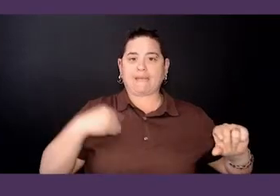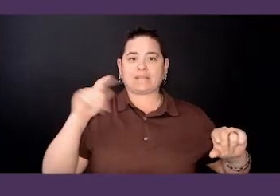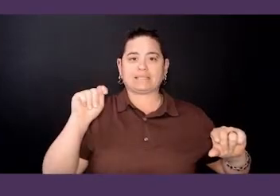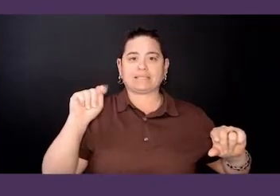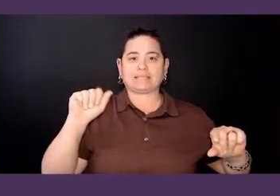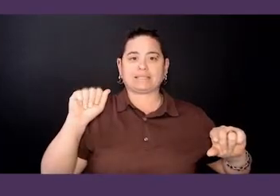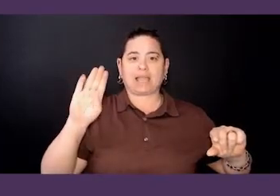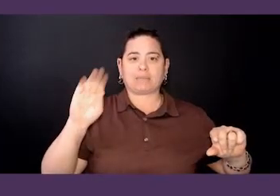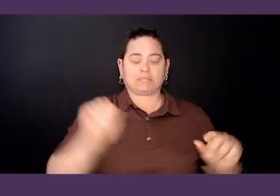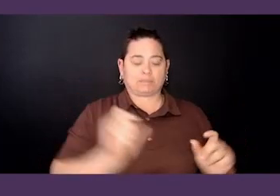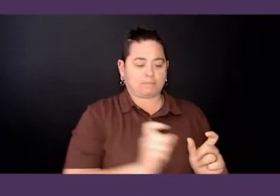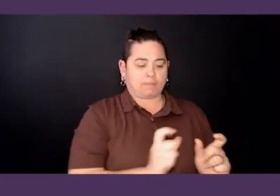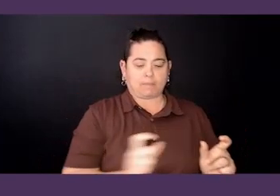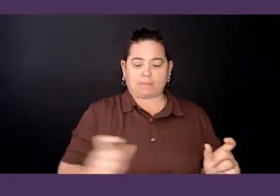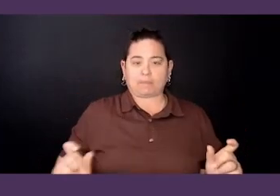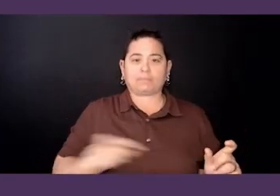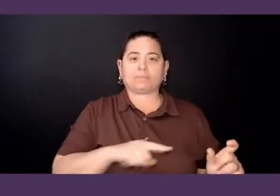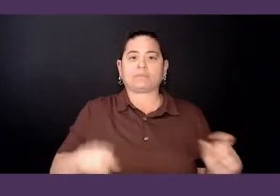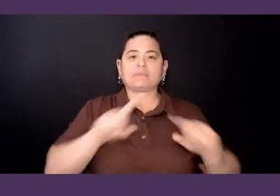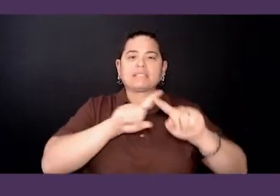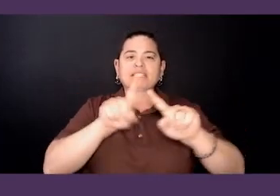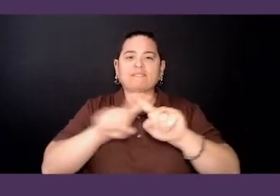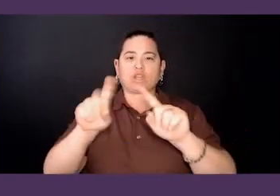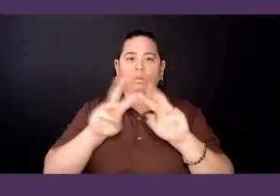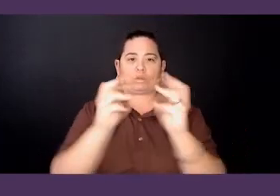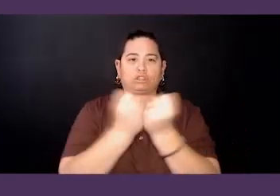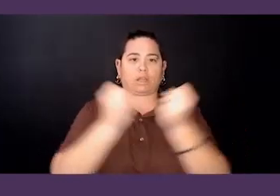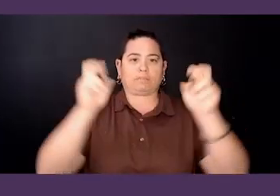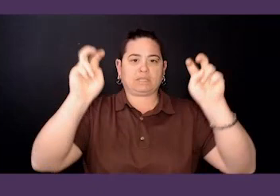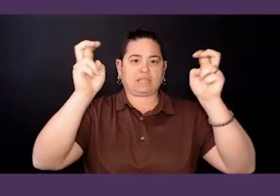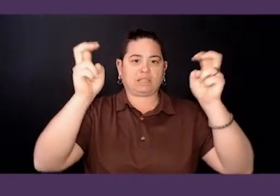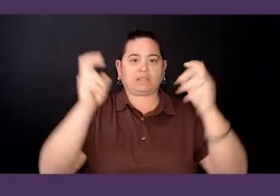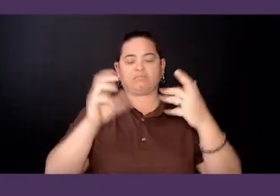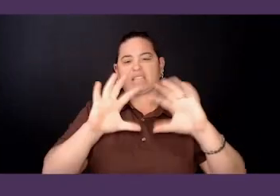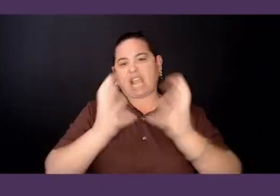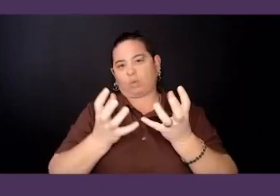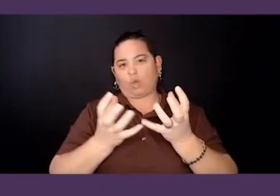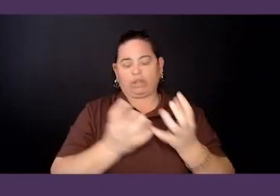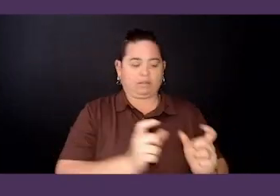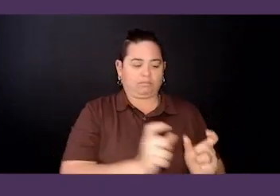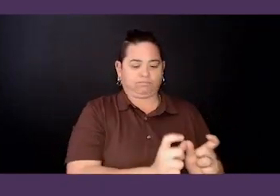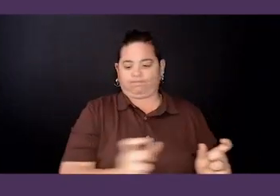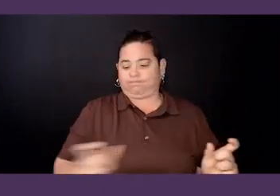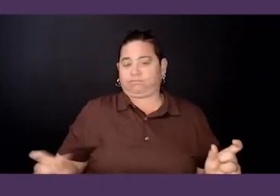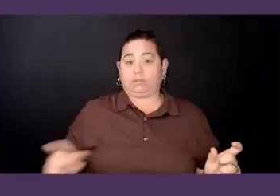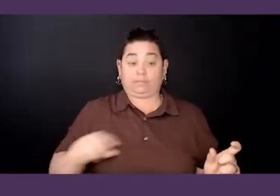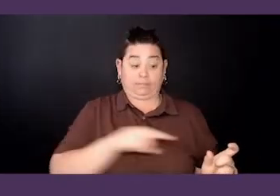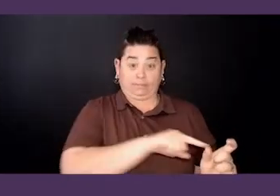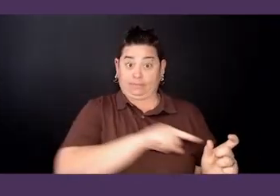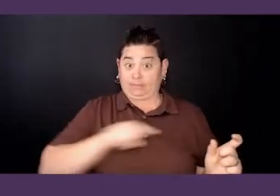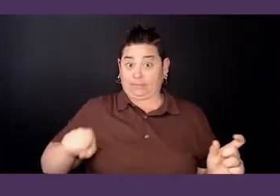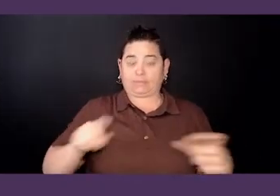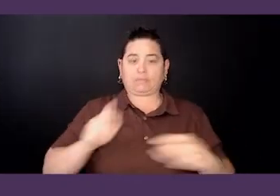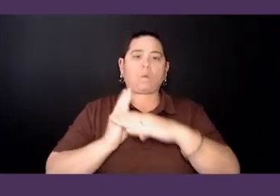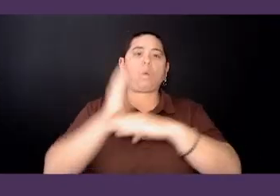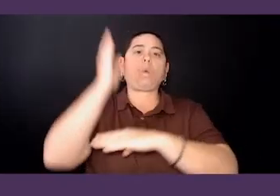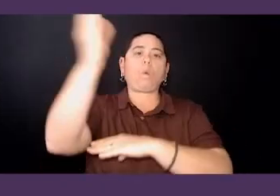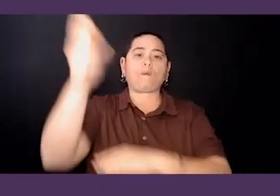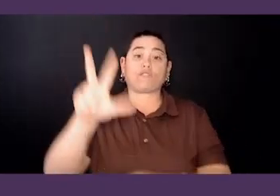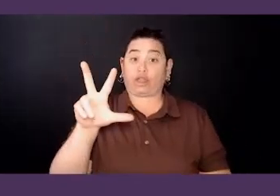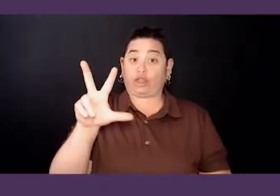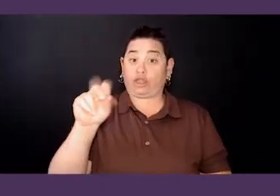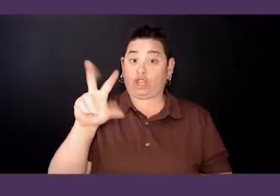Several tabs are located at the bottom of the page that provide searchable categories for the on-demand pre-recorded webinars.